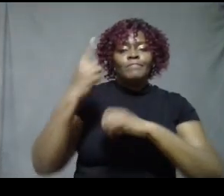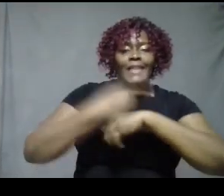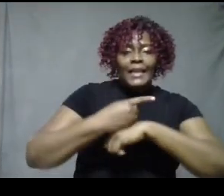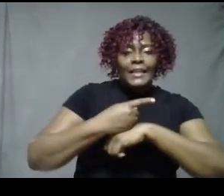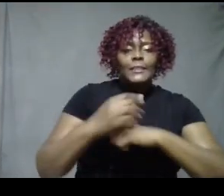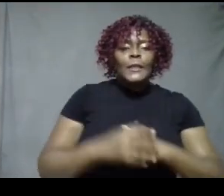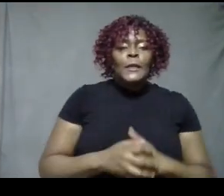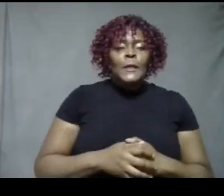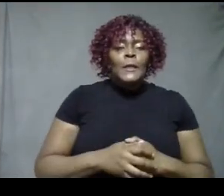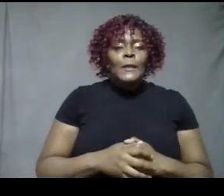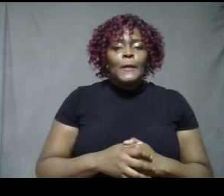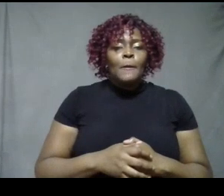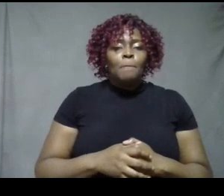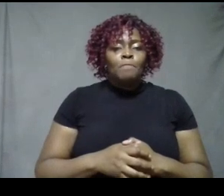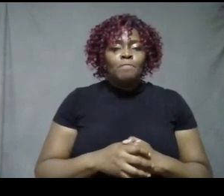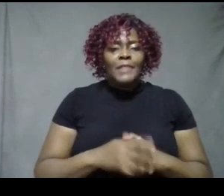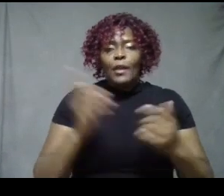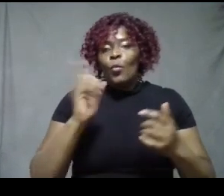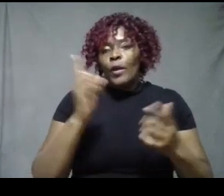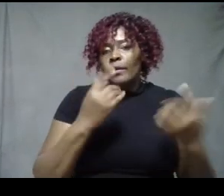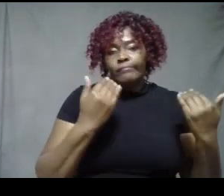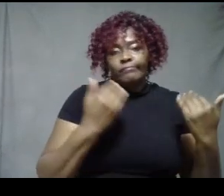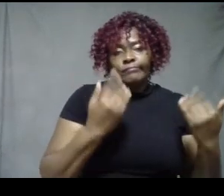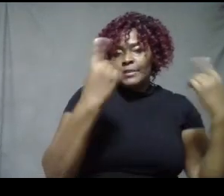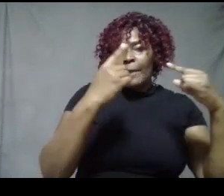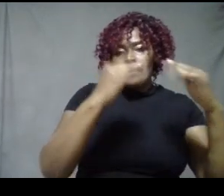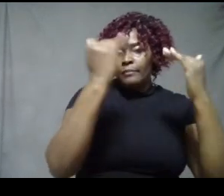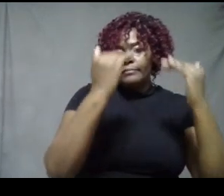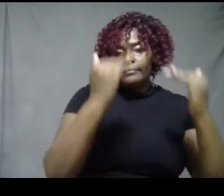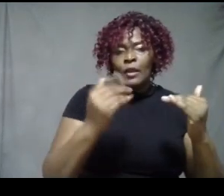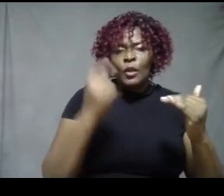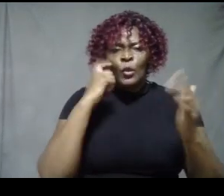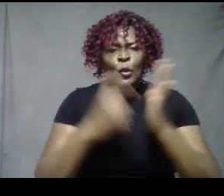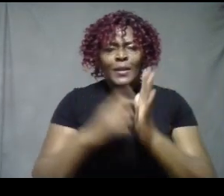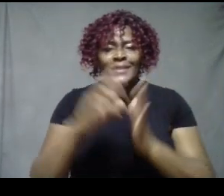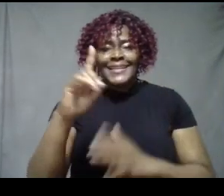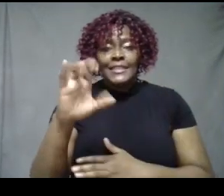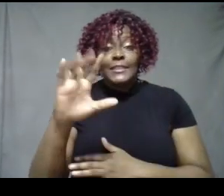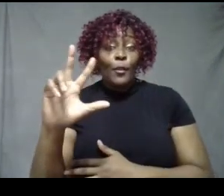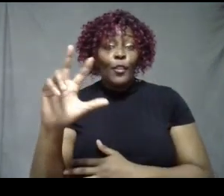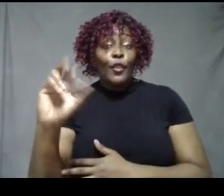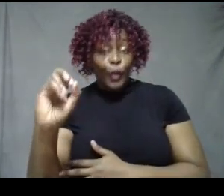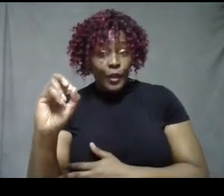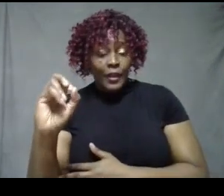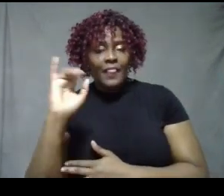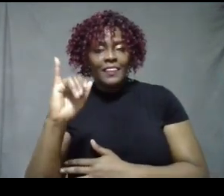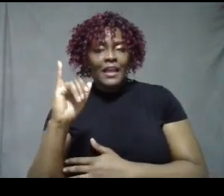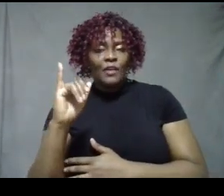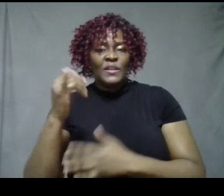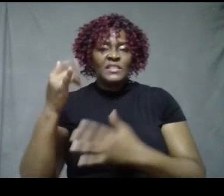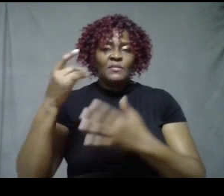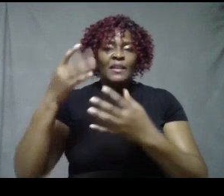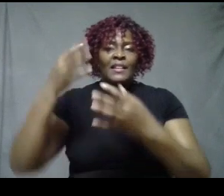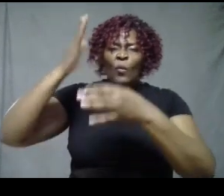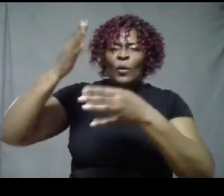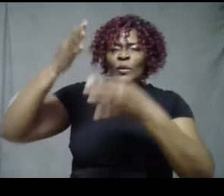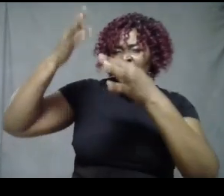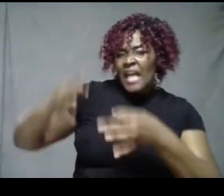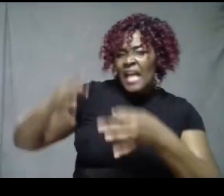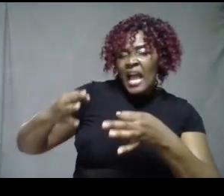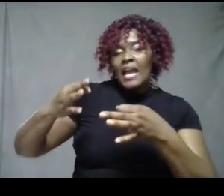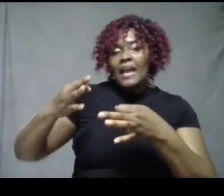can see, the December 30th was the estimated time for when they were going to make a decision. With the holidays,